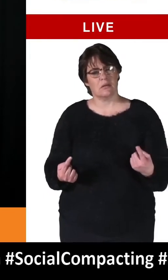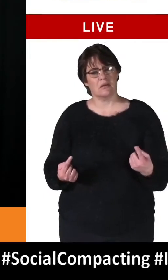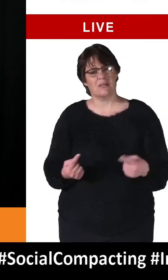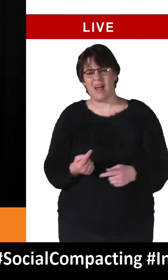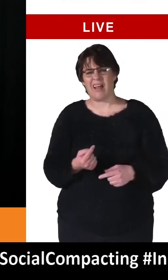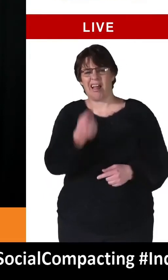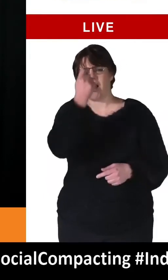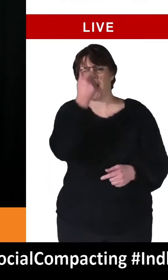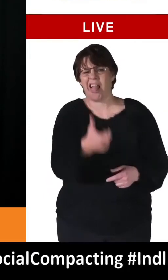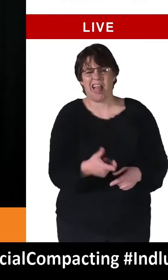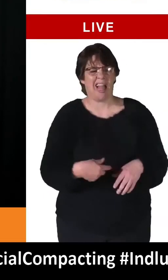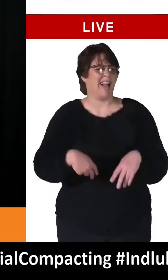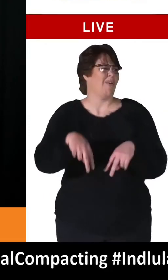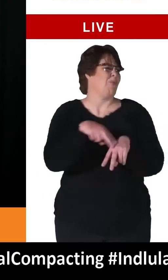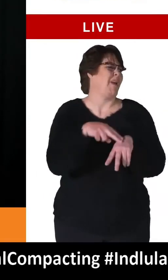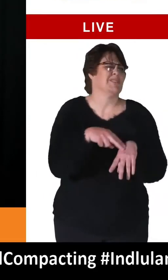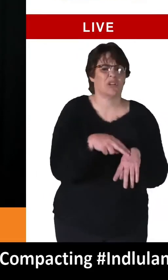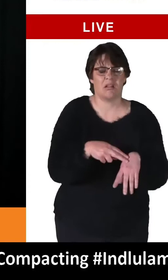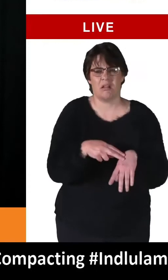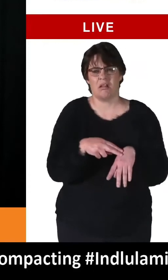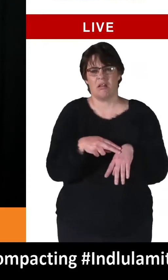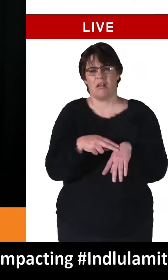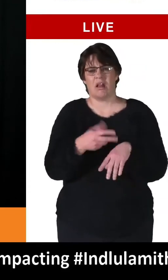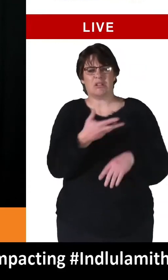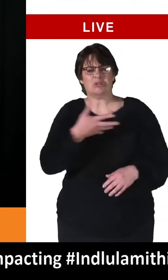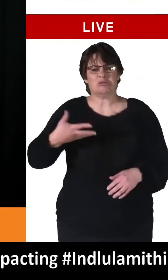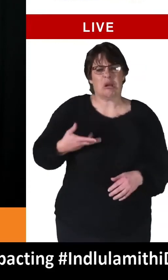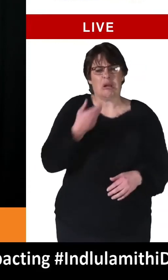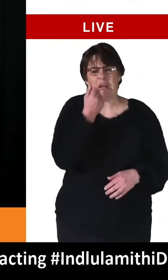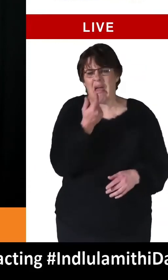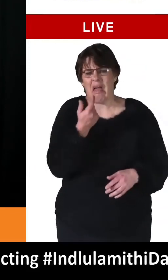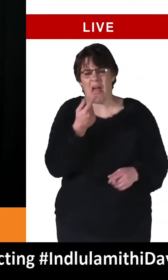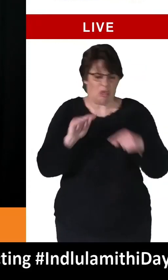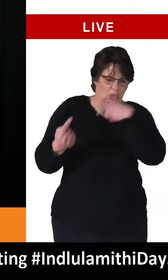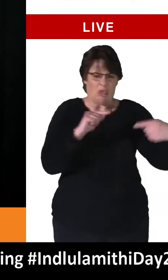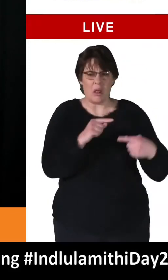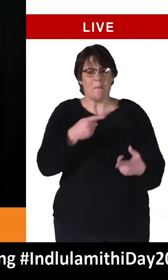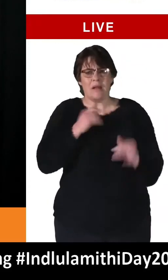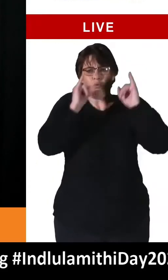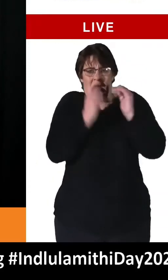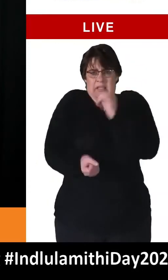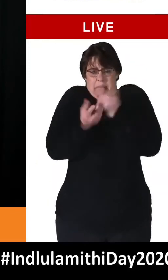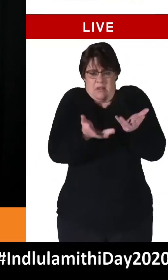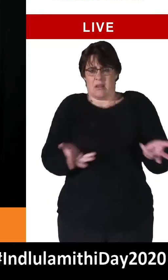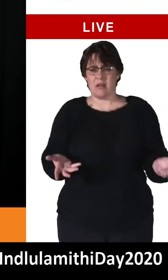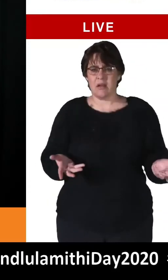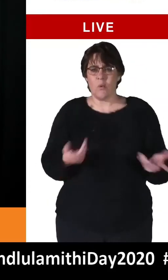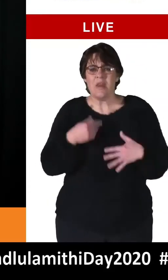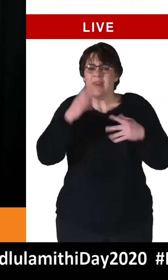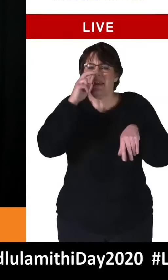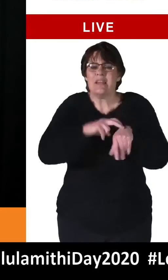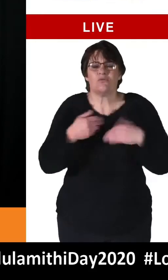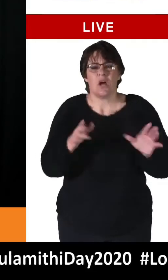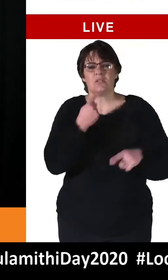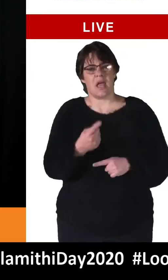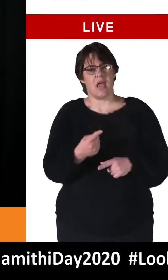petty, racial, gender squabbles at a time of a crisis and begin to say,